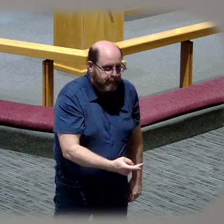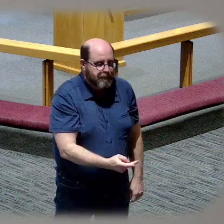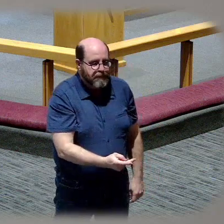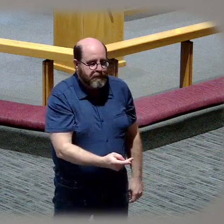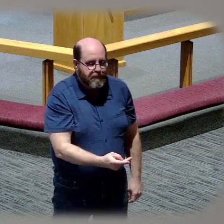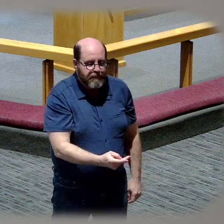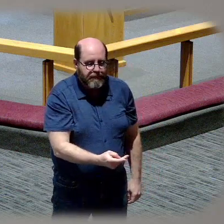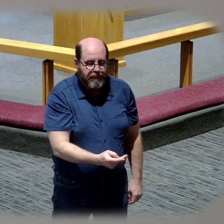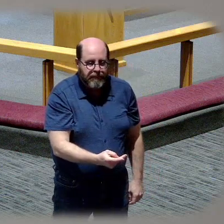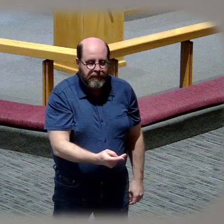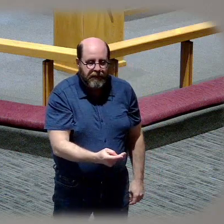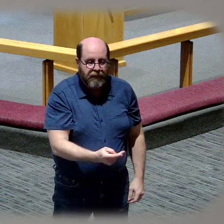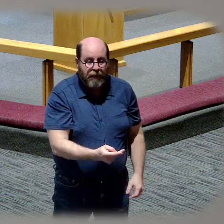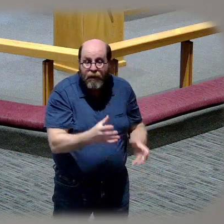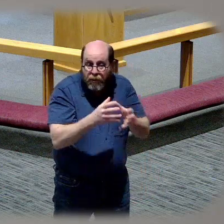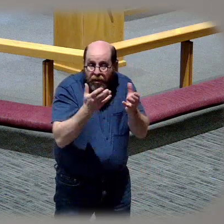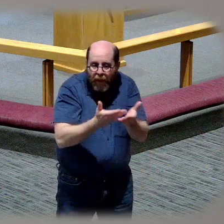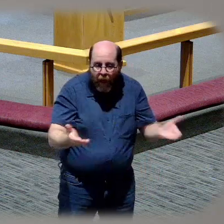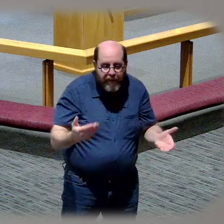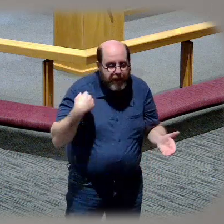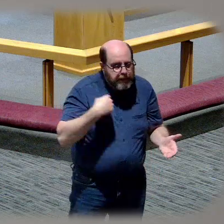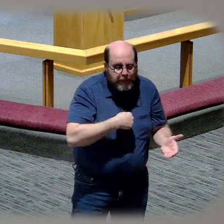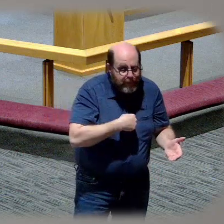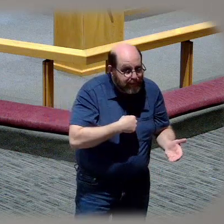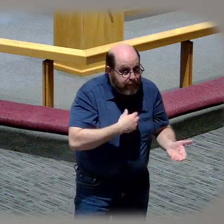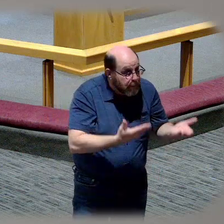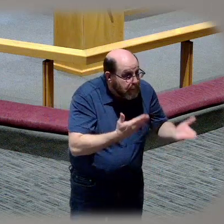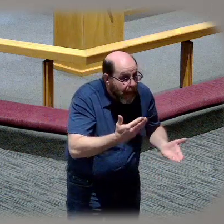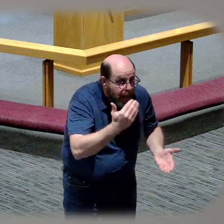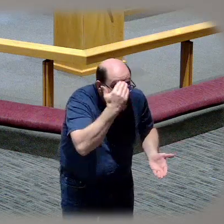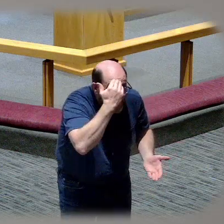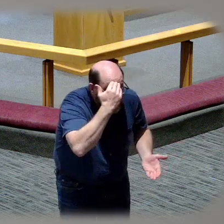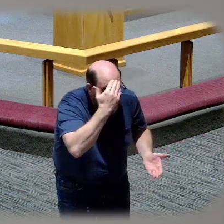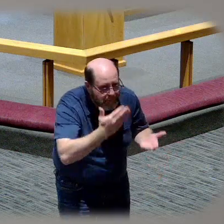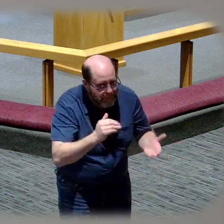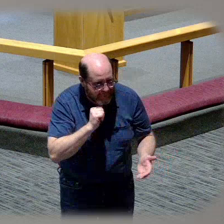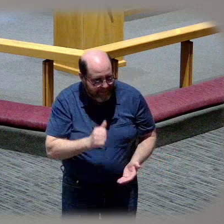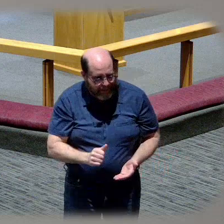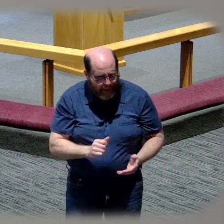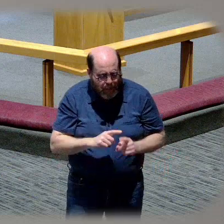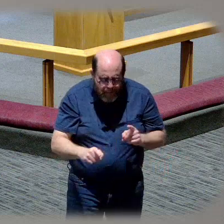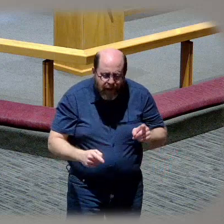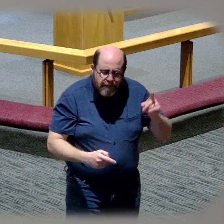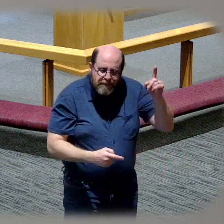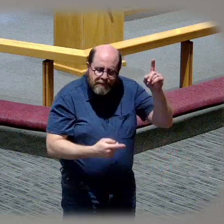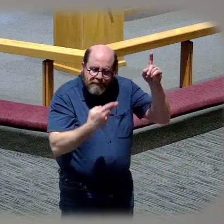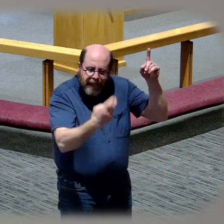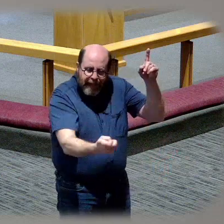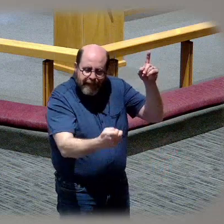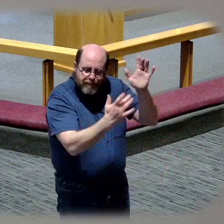And there are a lot of things that we may or may not know, but Jesus knows.